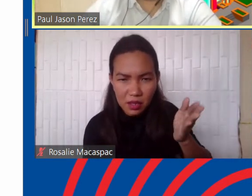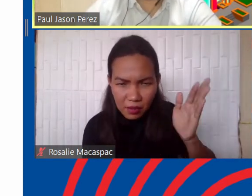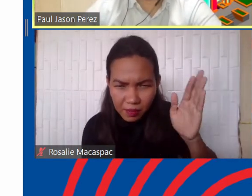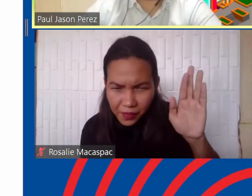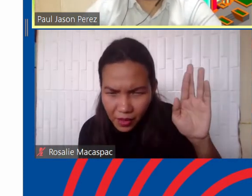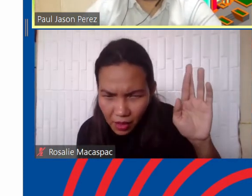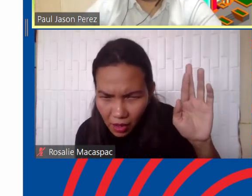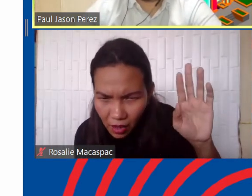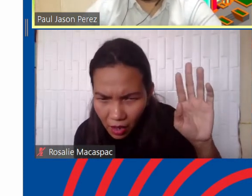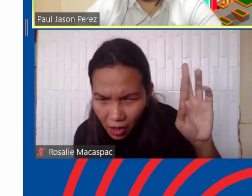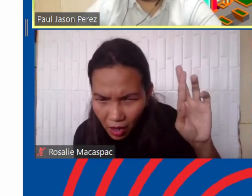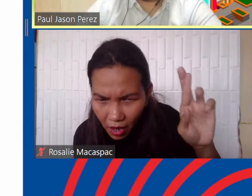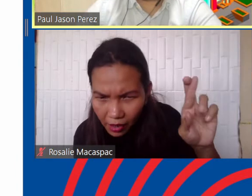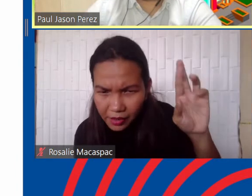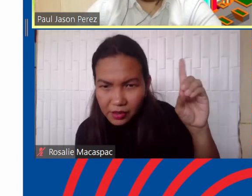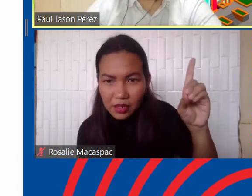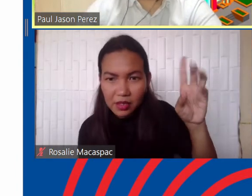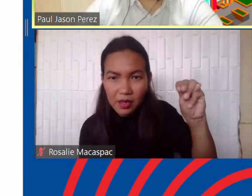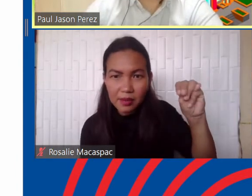tayong